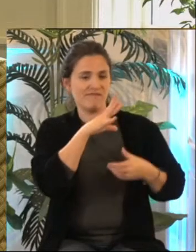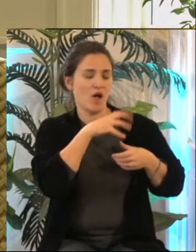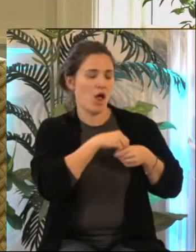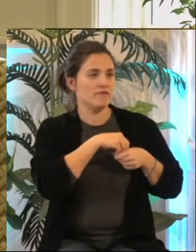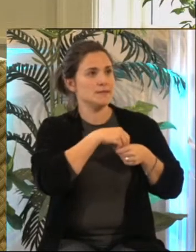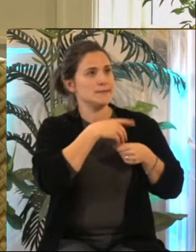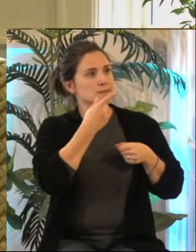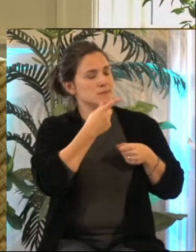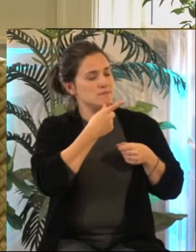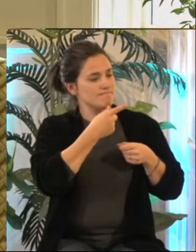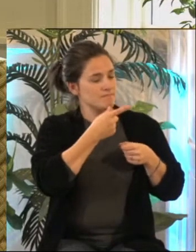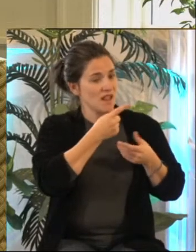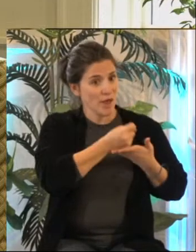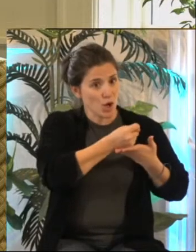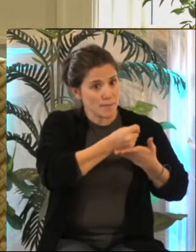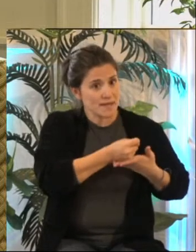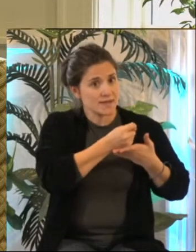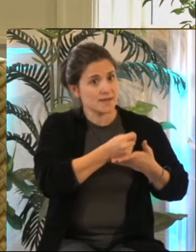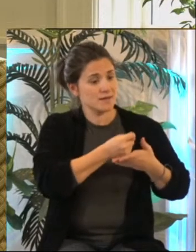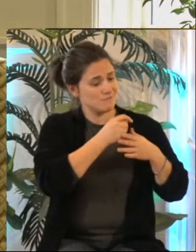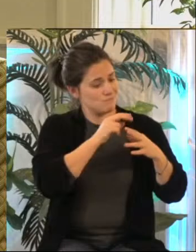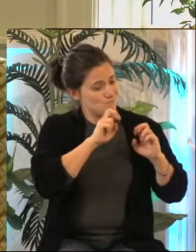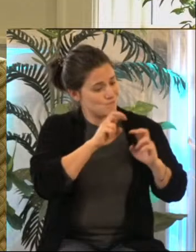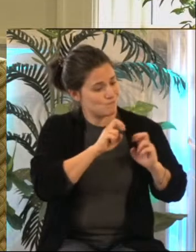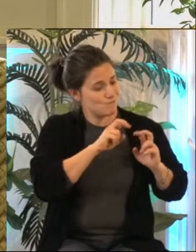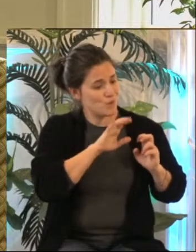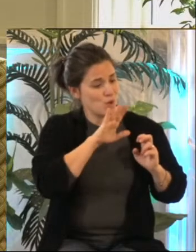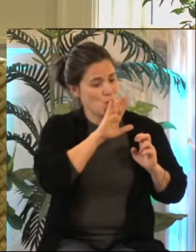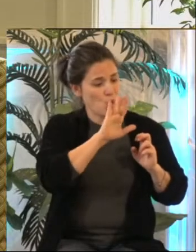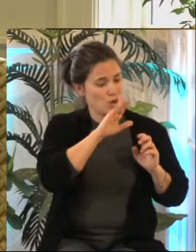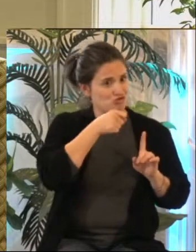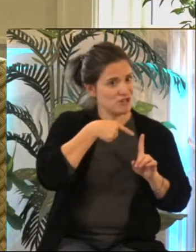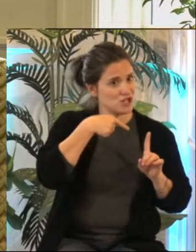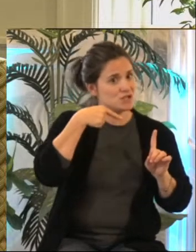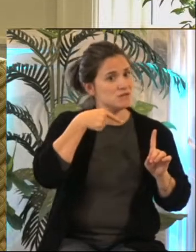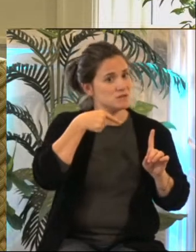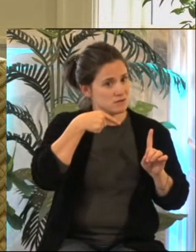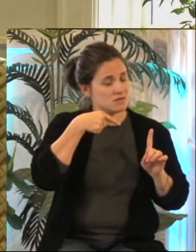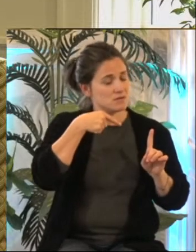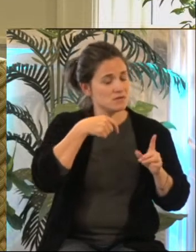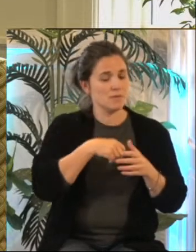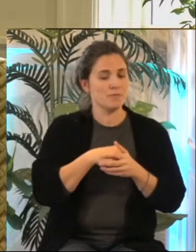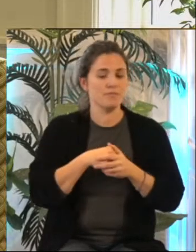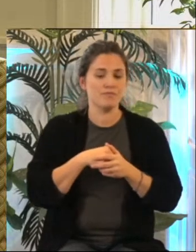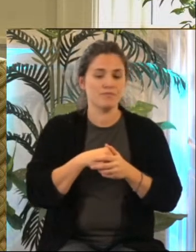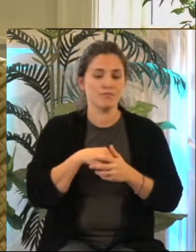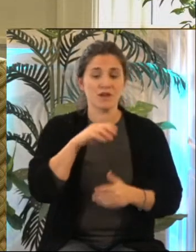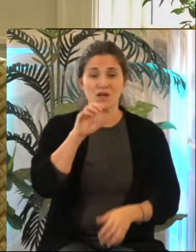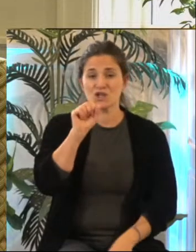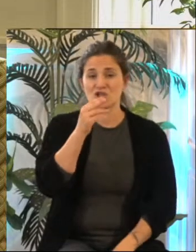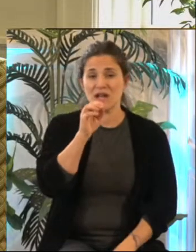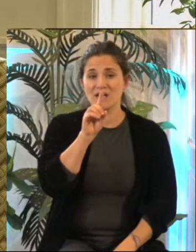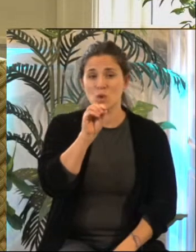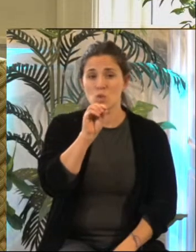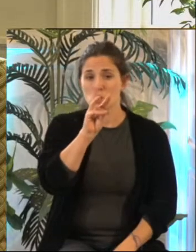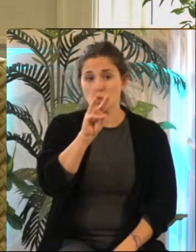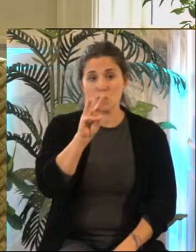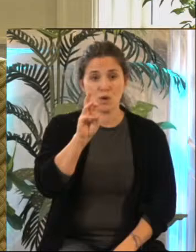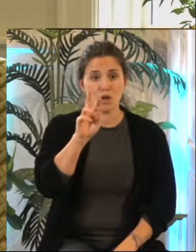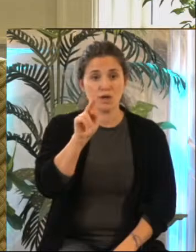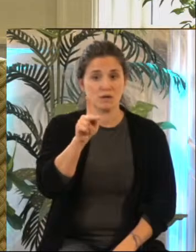and illicit and undermining behaviors. Shadow work is about finding intentional ways